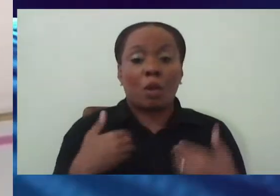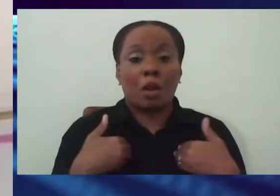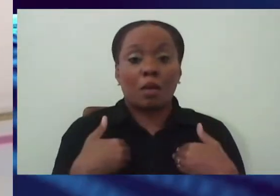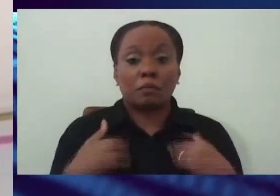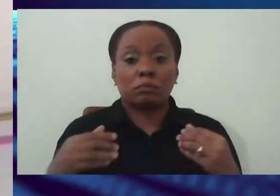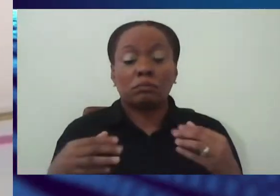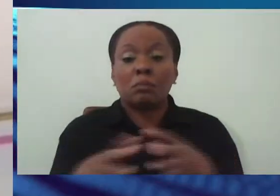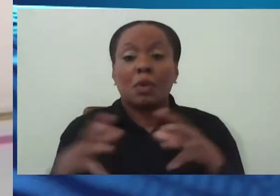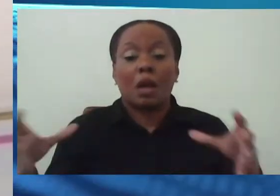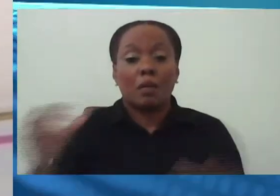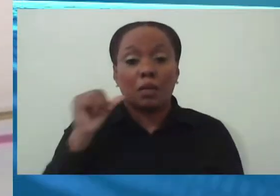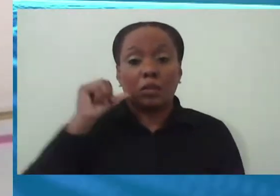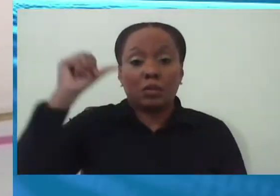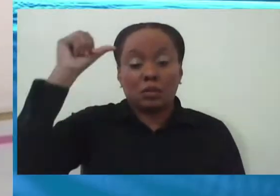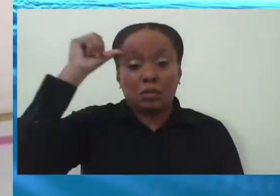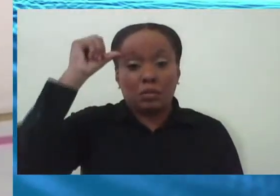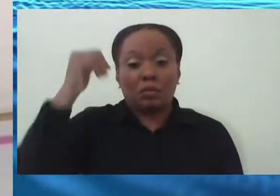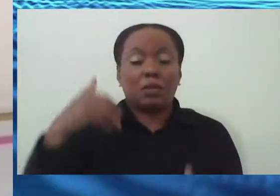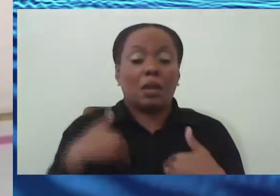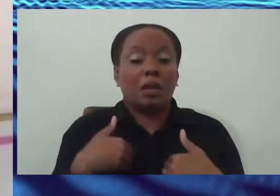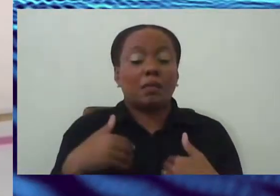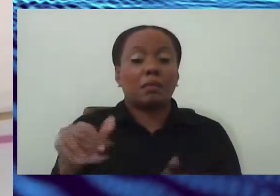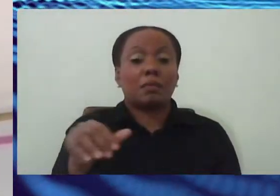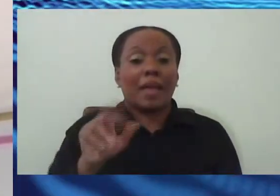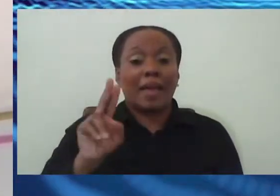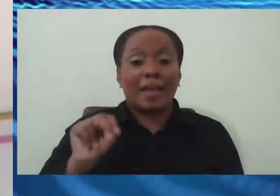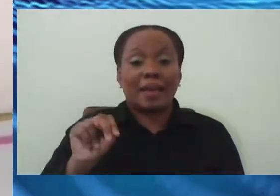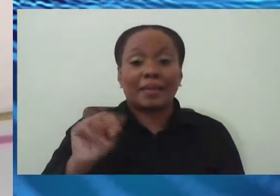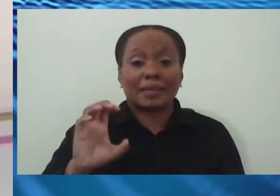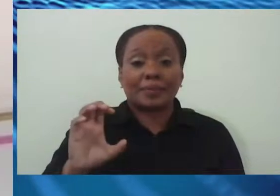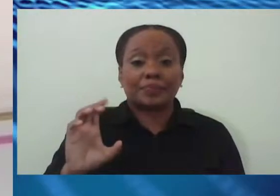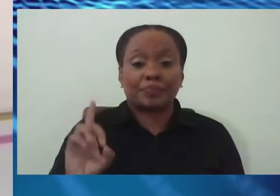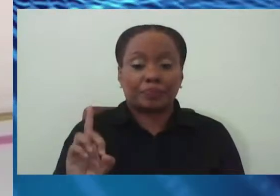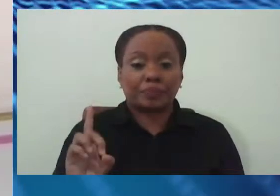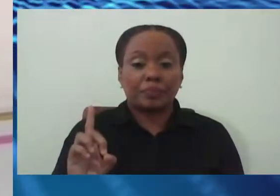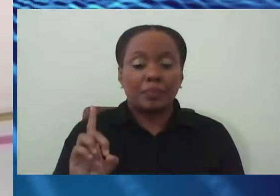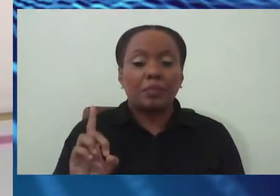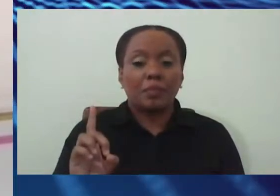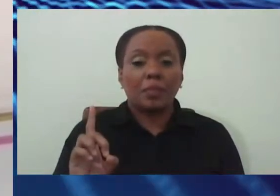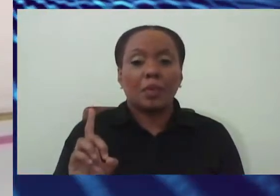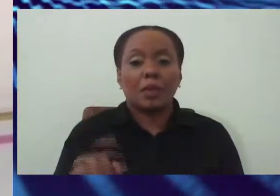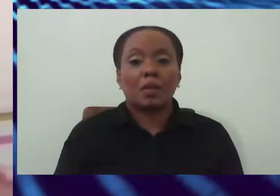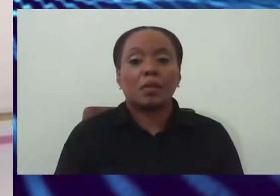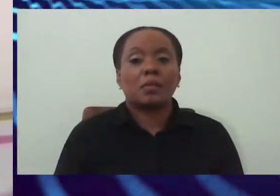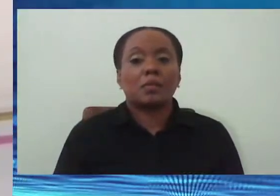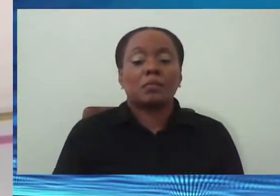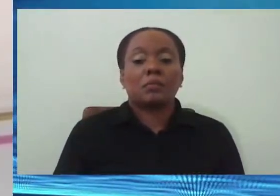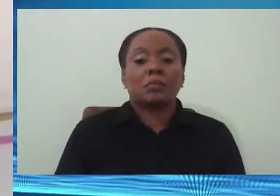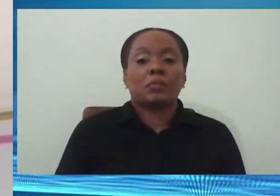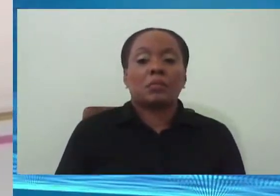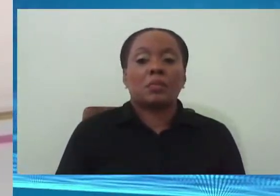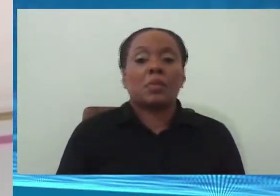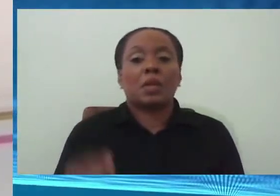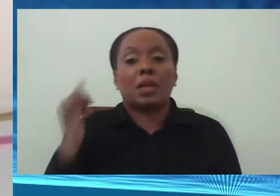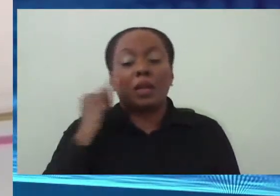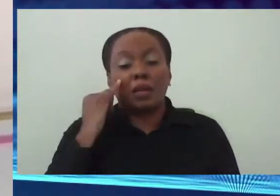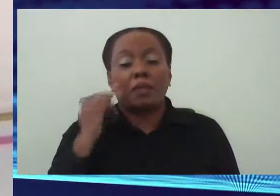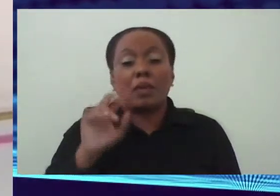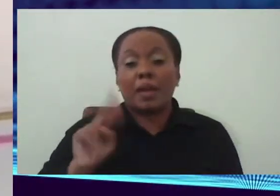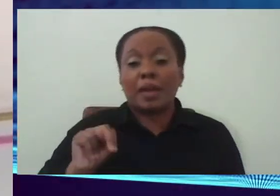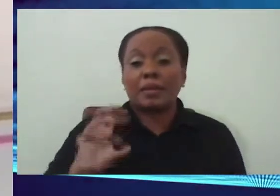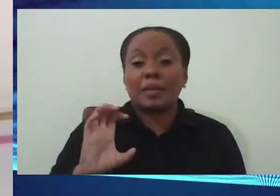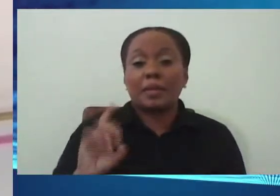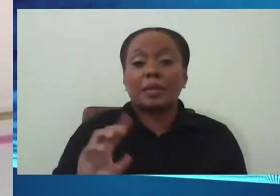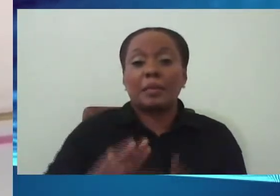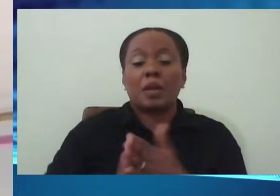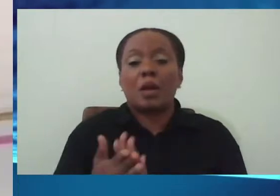adult population, they have non-communicable diseases. The end result of these non-communicable diseases can result in life-threatening conditions. So you might